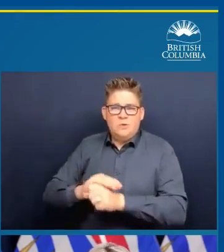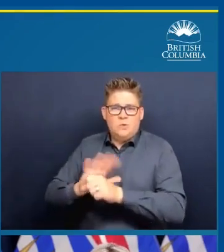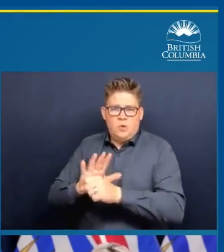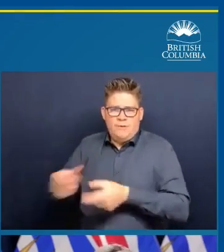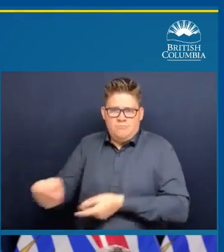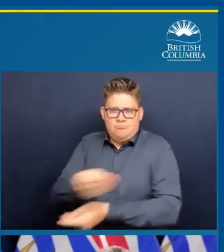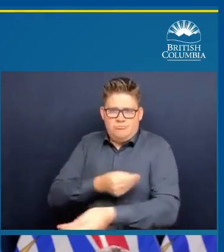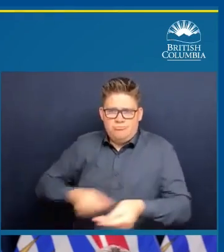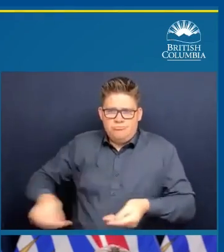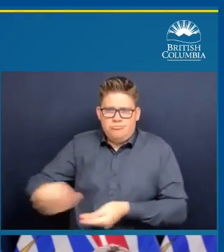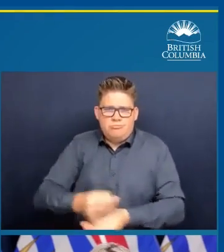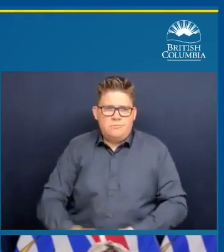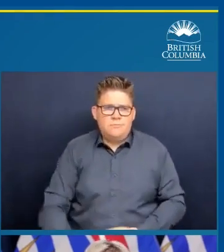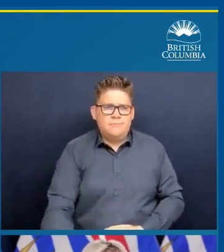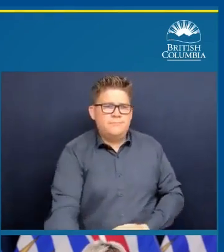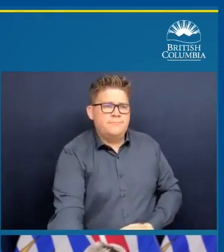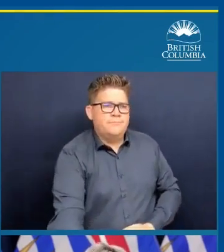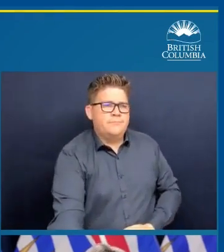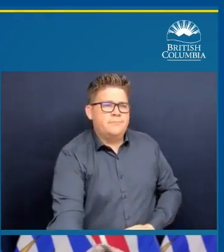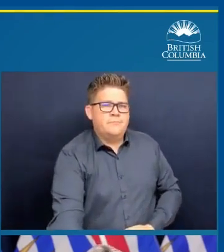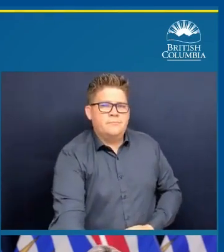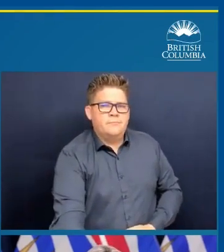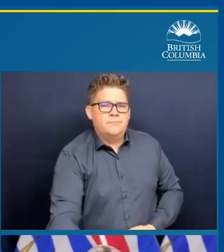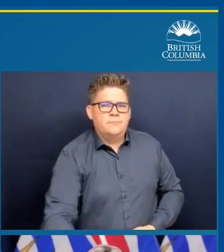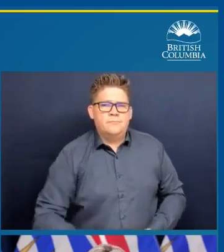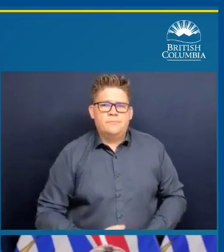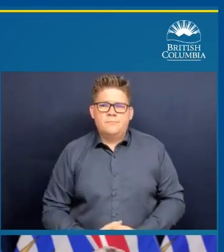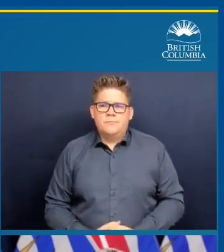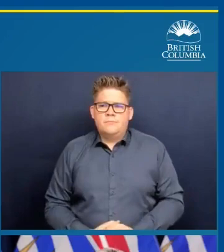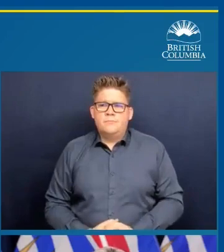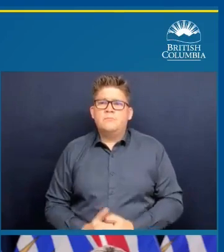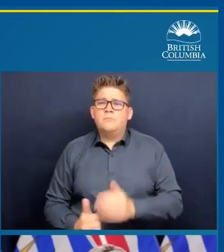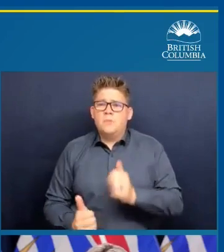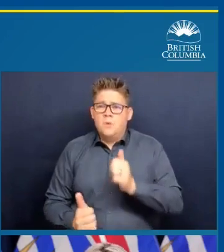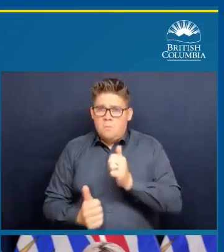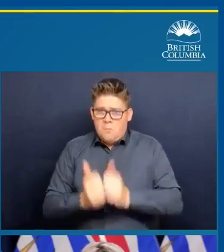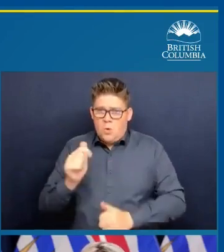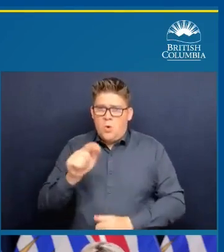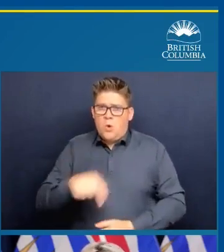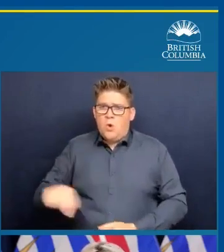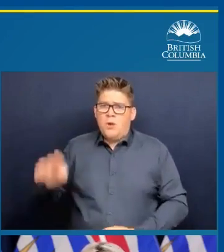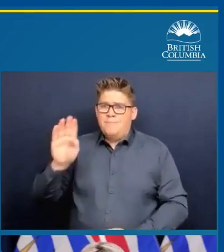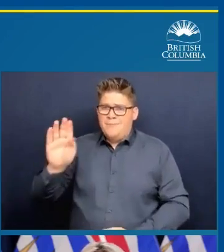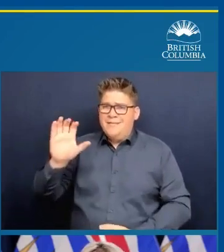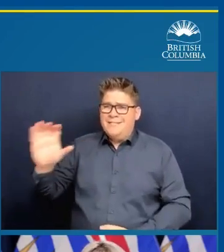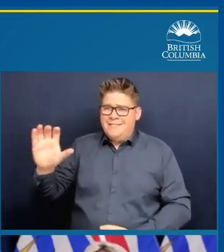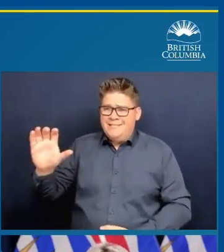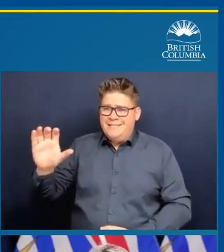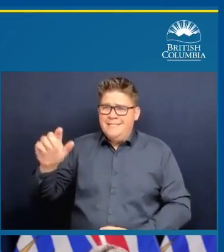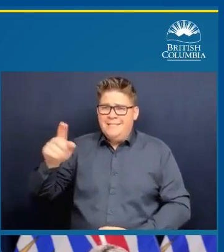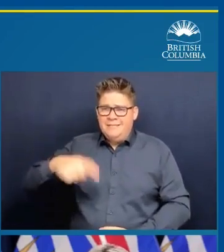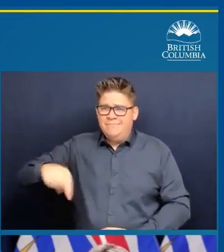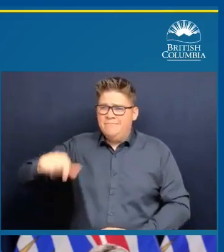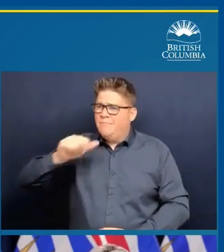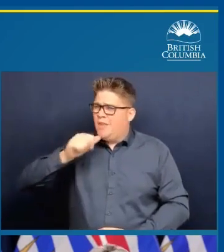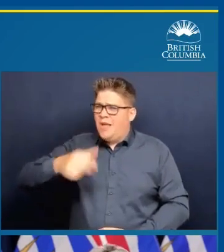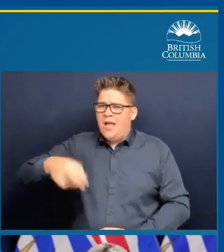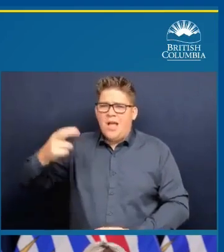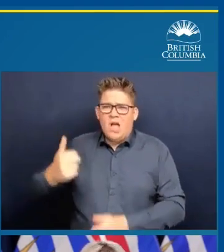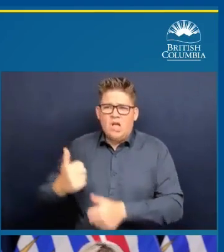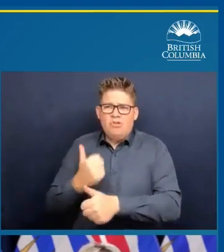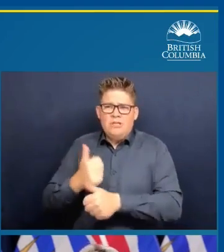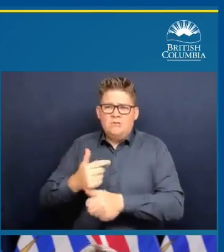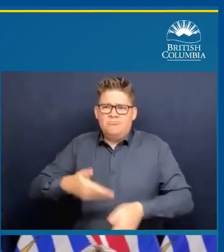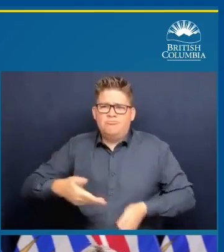that most people in BC are no longer at risk of severe illness and hospitalization, even in long-term